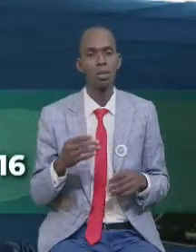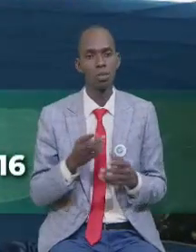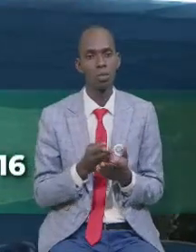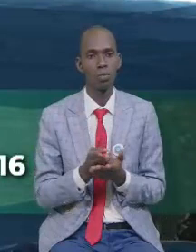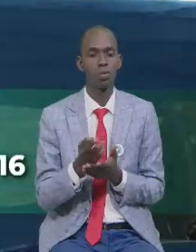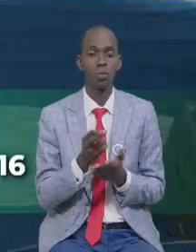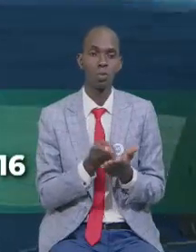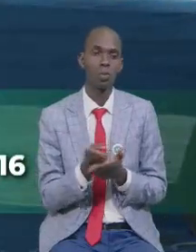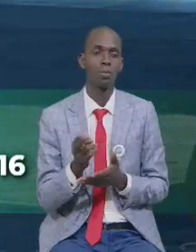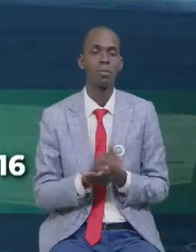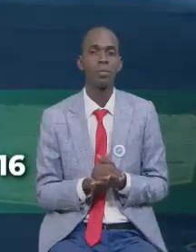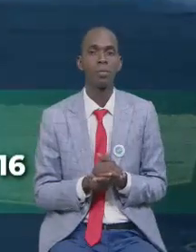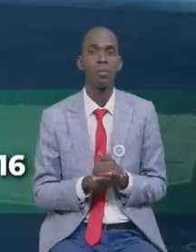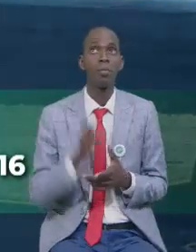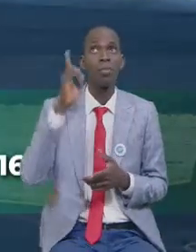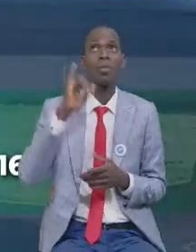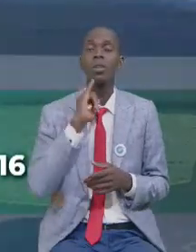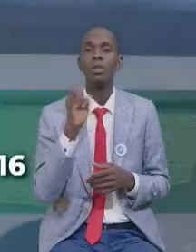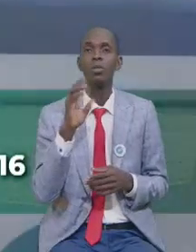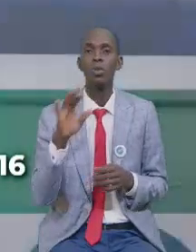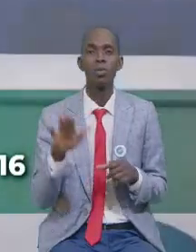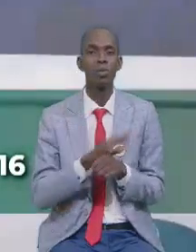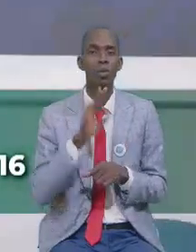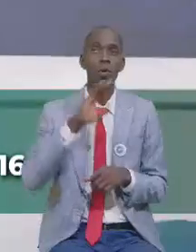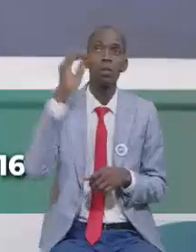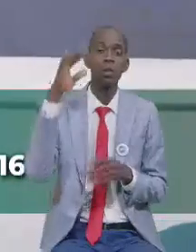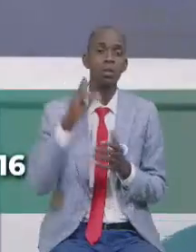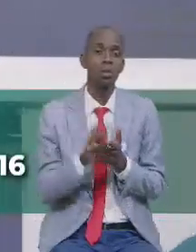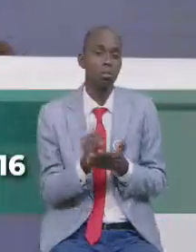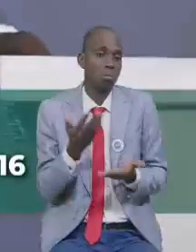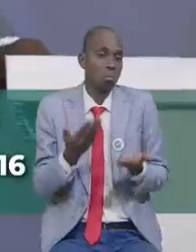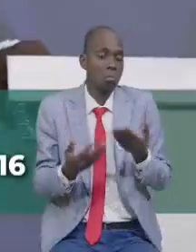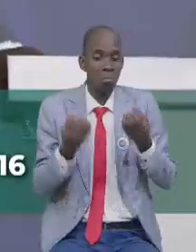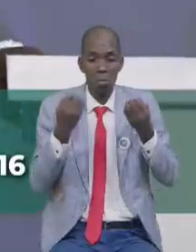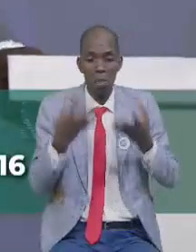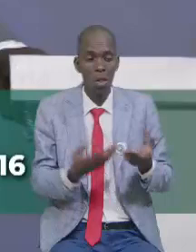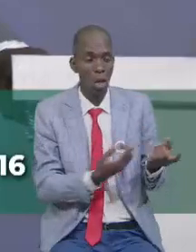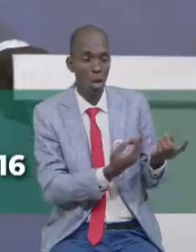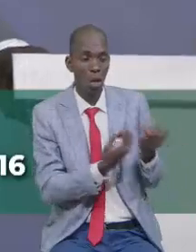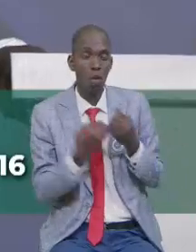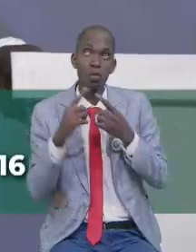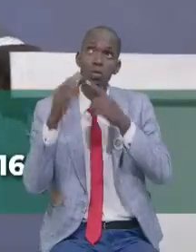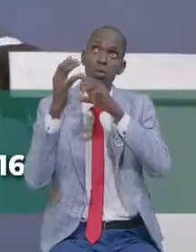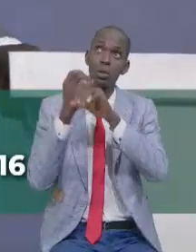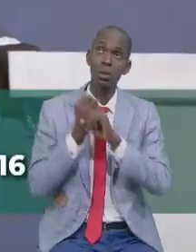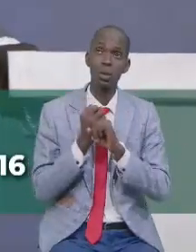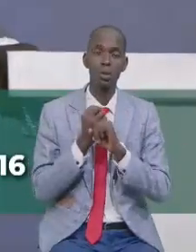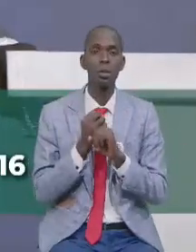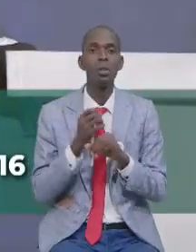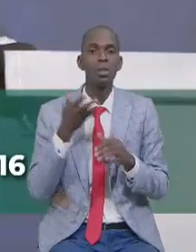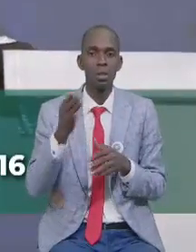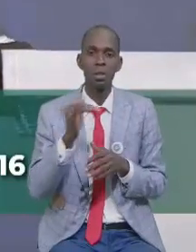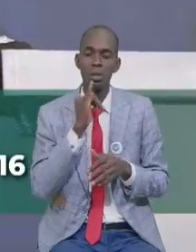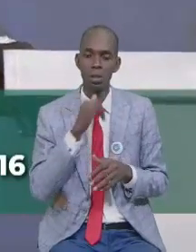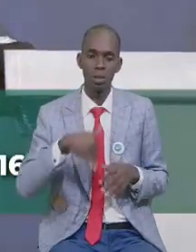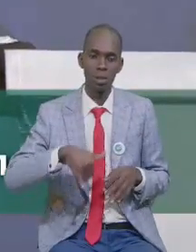of grace that even though many have come, there is still room for the next